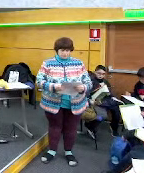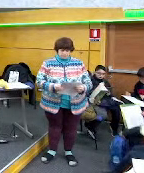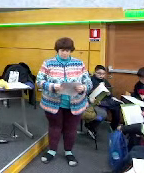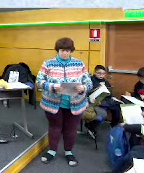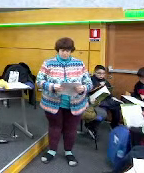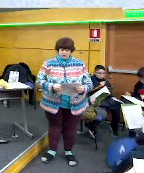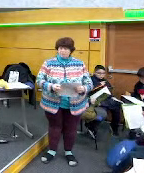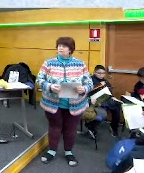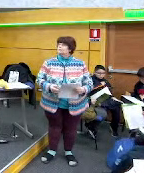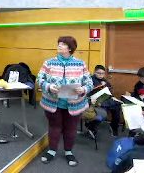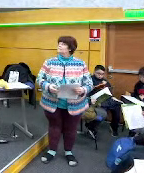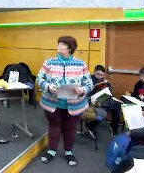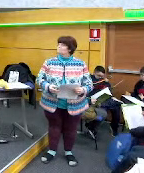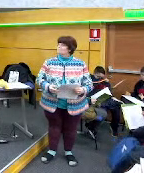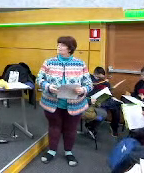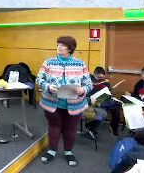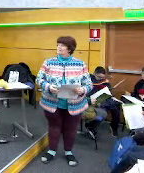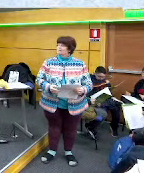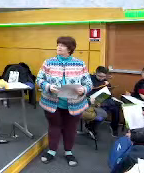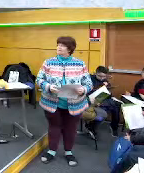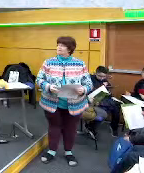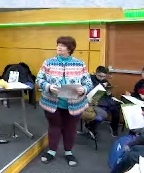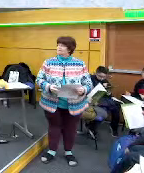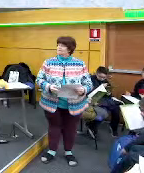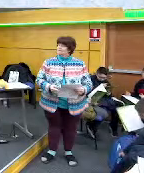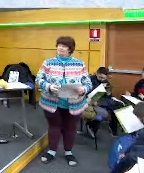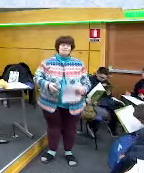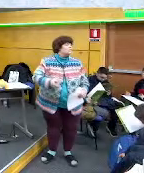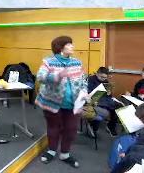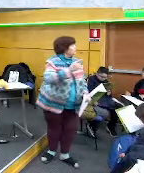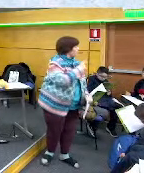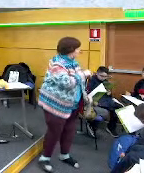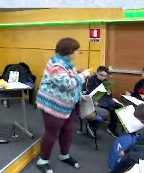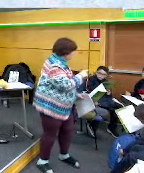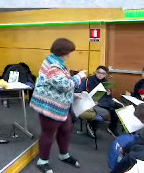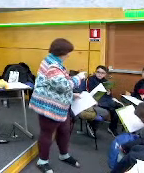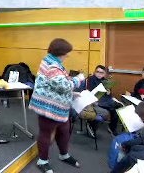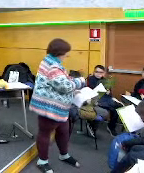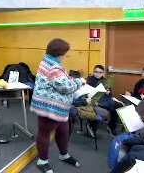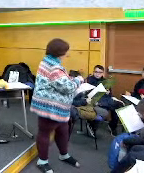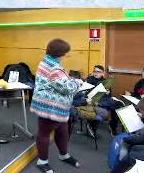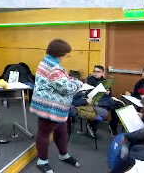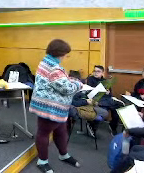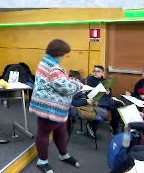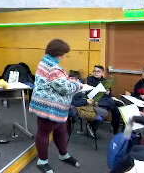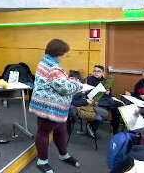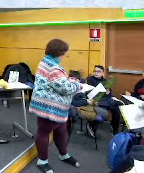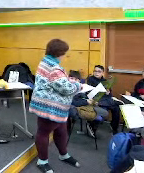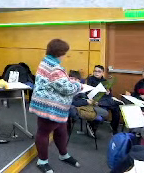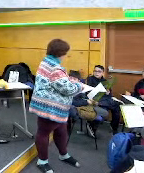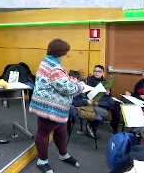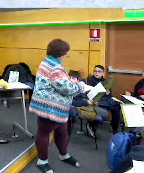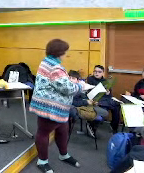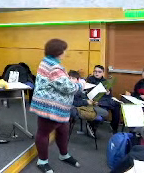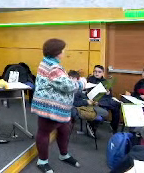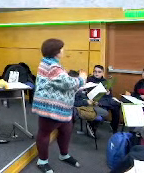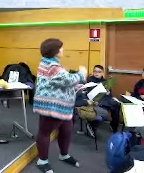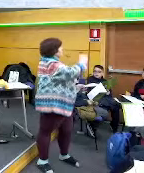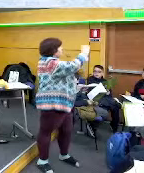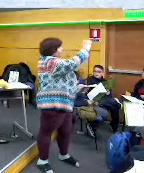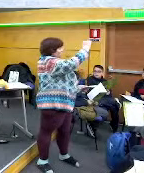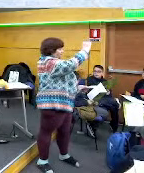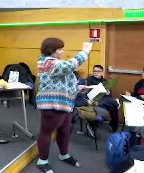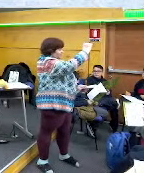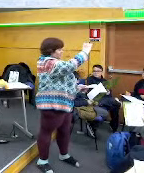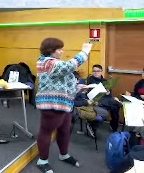he learned by watching me. So every time you come to a punctuation, you have to